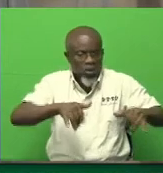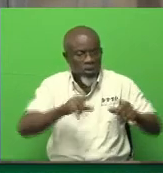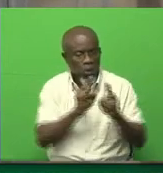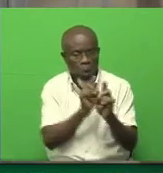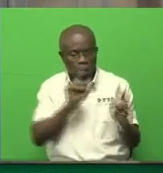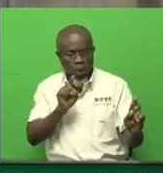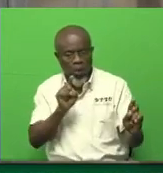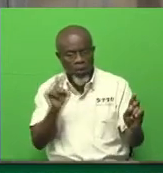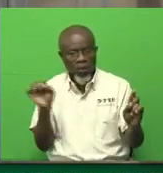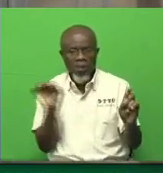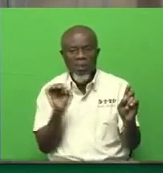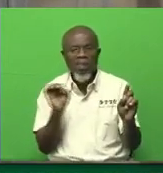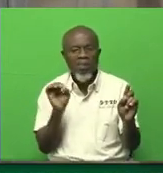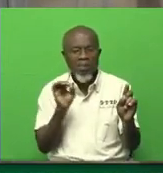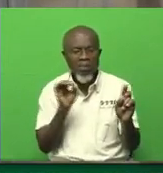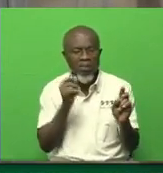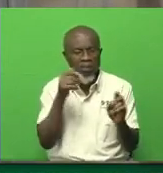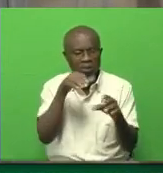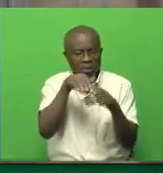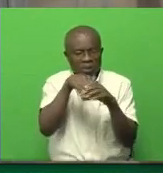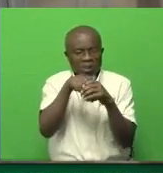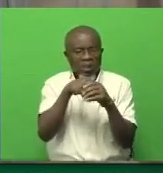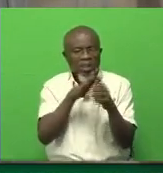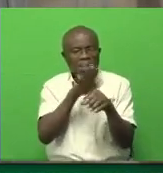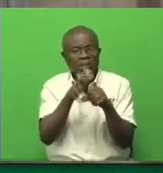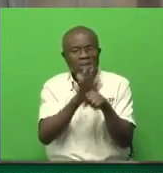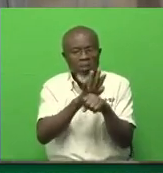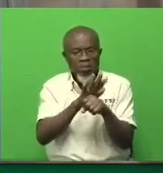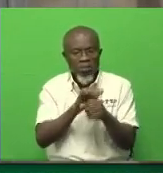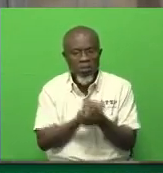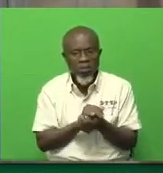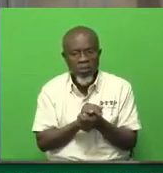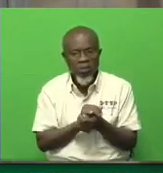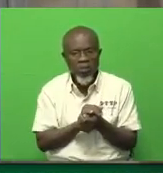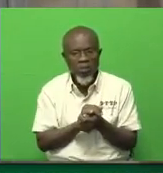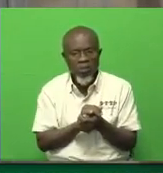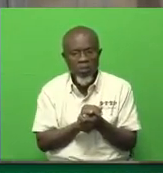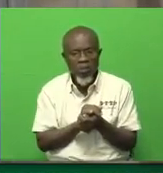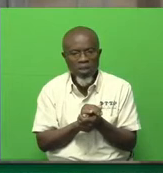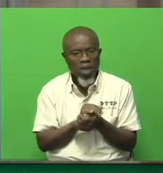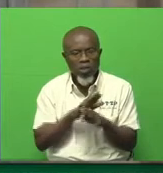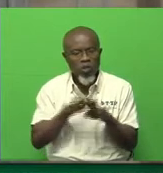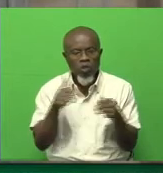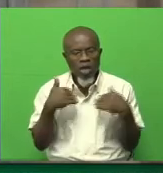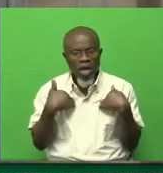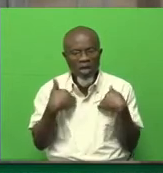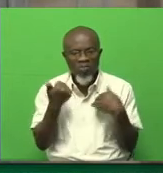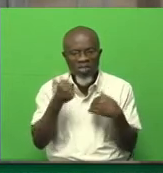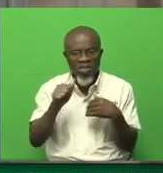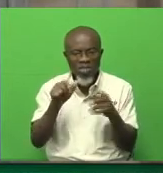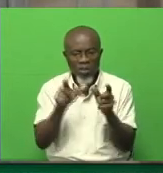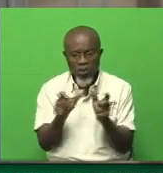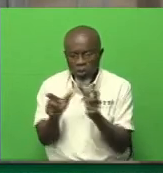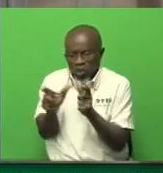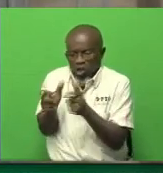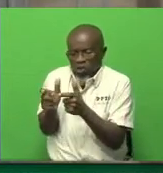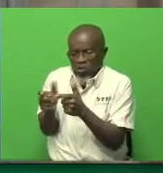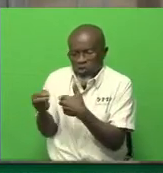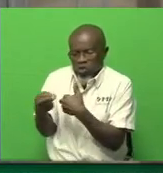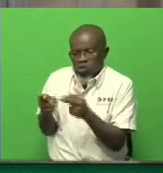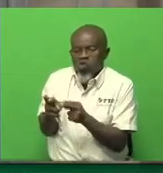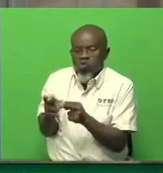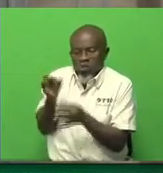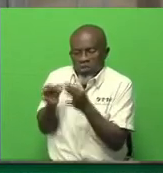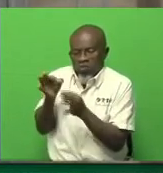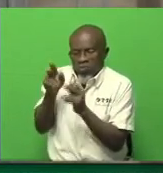distancing during a pandemic this facility does not also include a quarantine room or a sick bee um in the event that a student